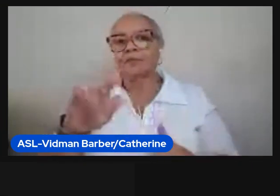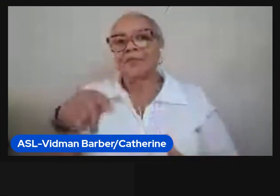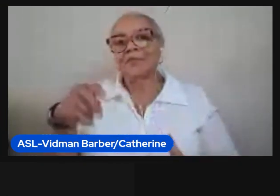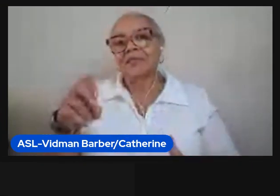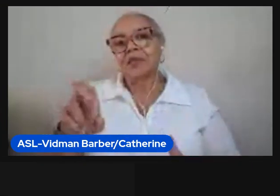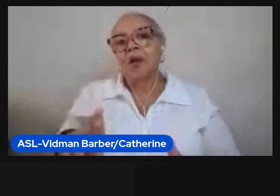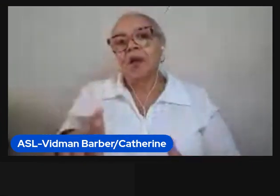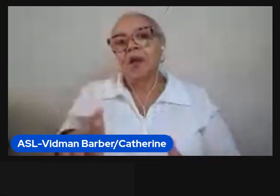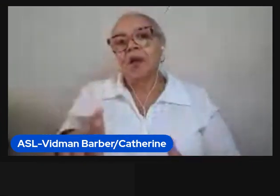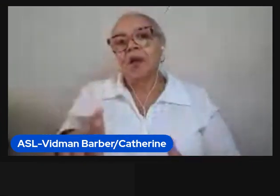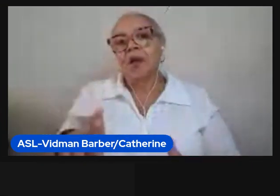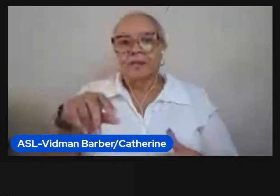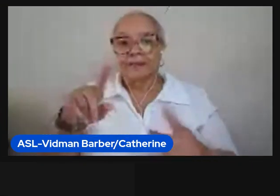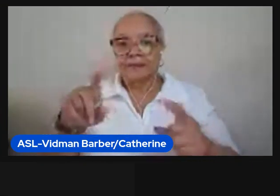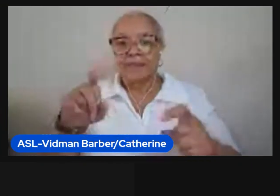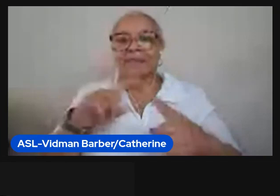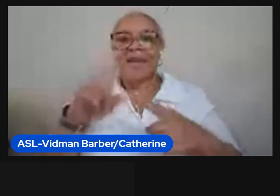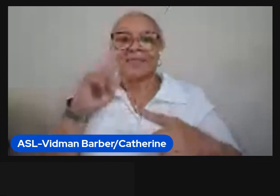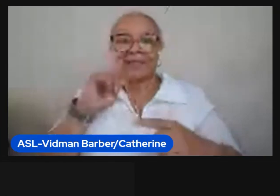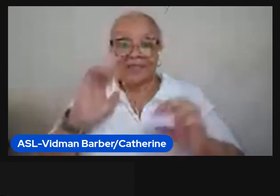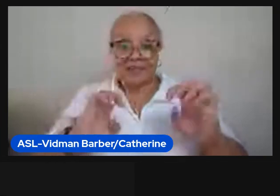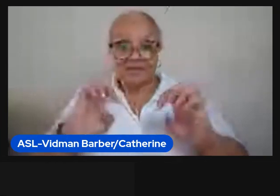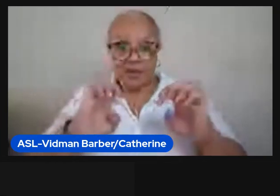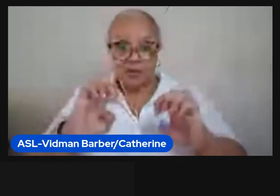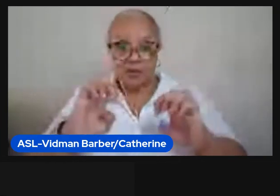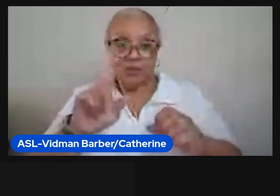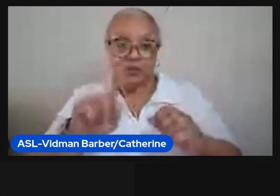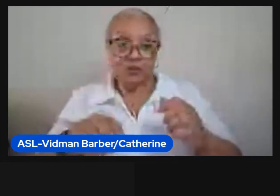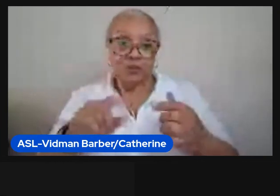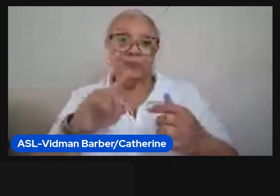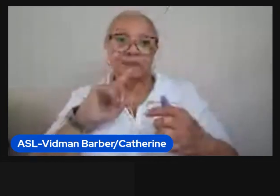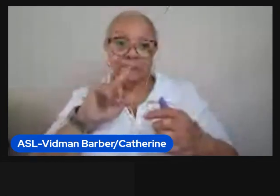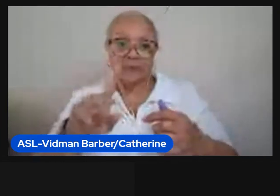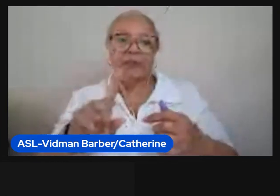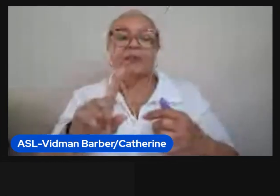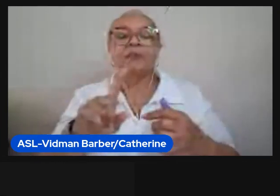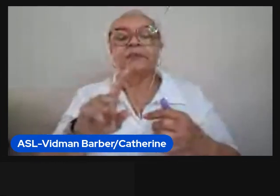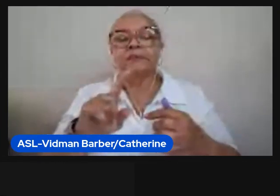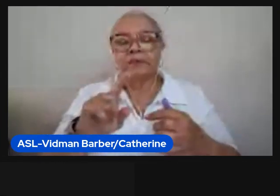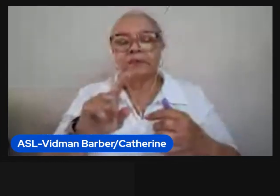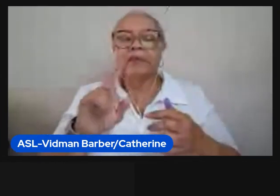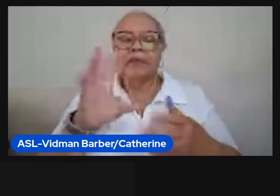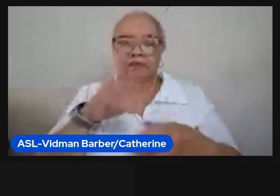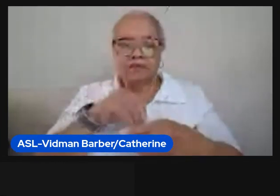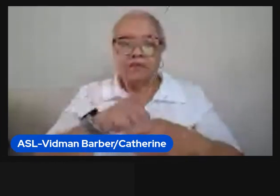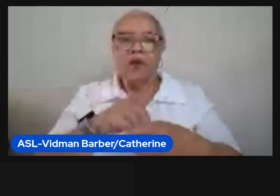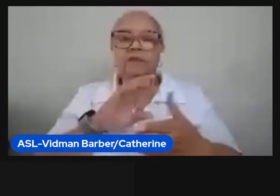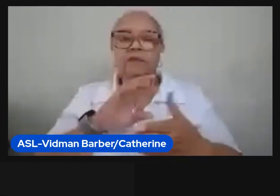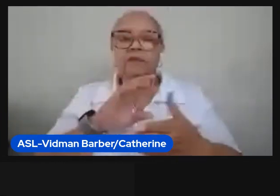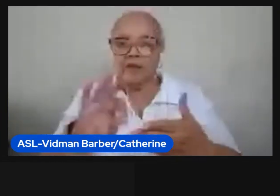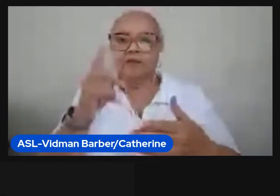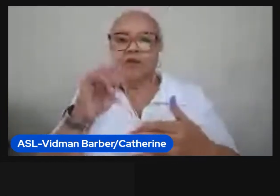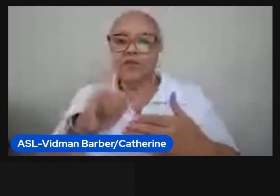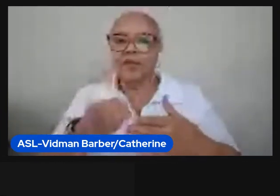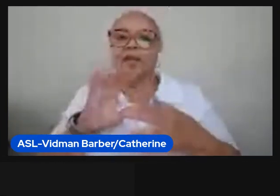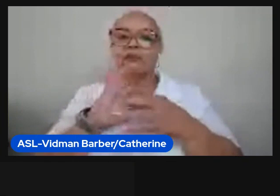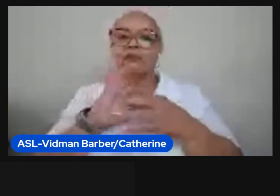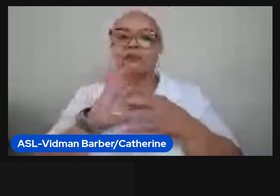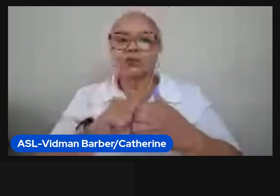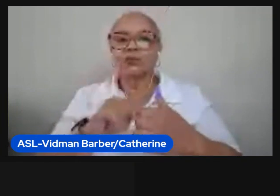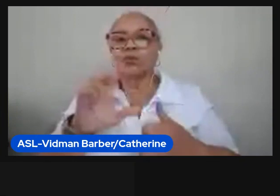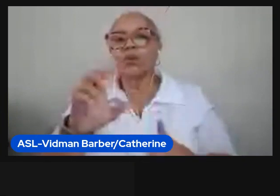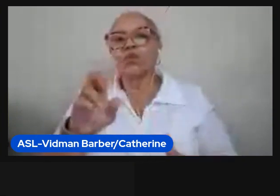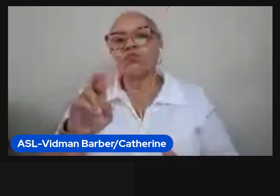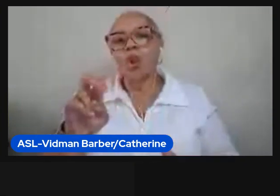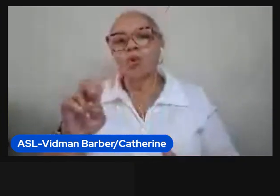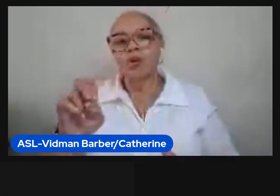think the evaluations should definitely account for that, and they should account for having controls against related coronaviruses as well.